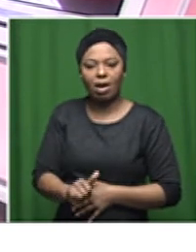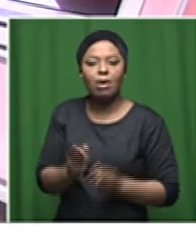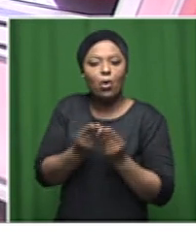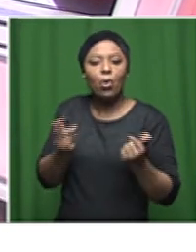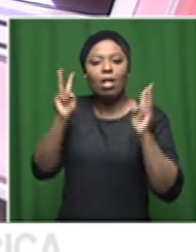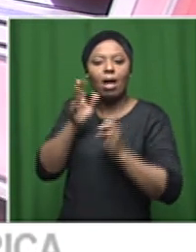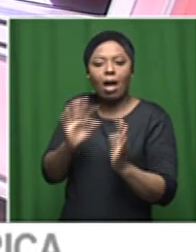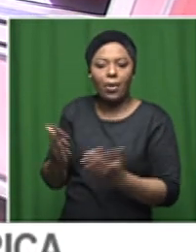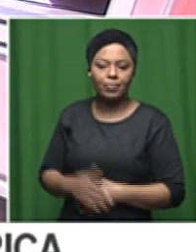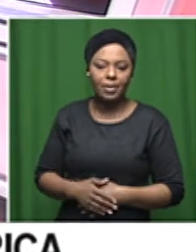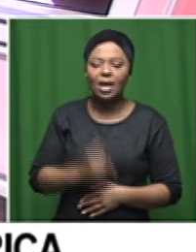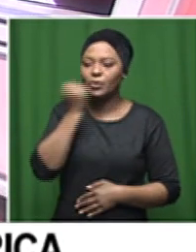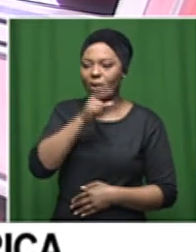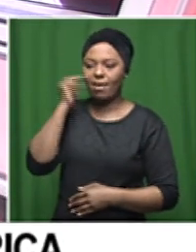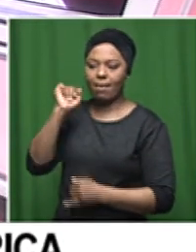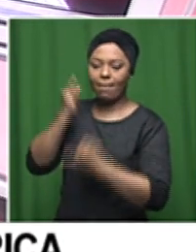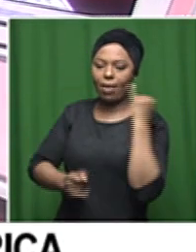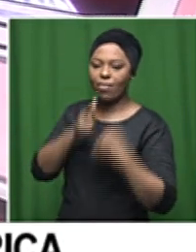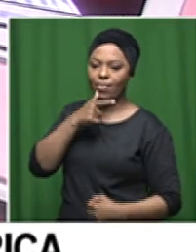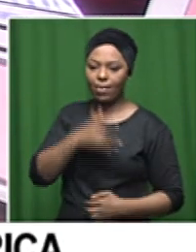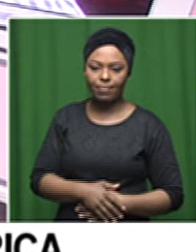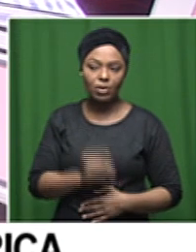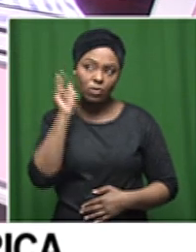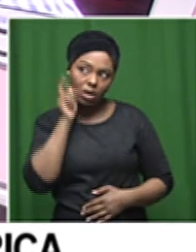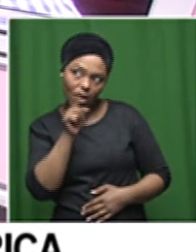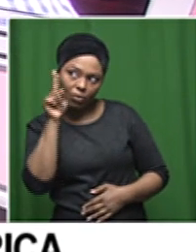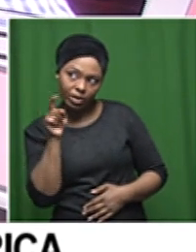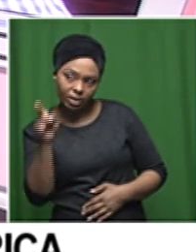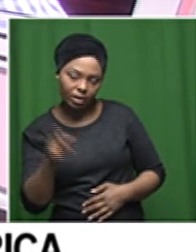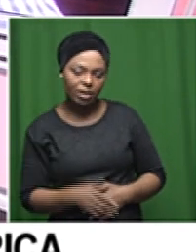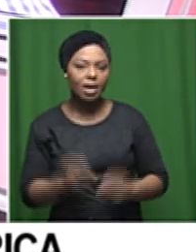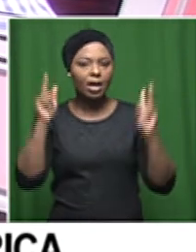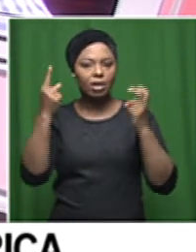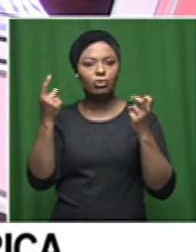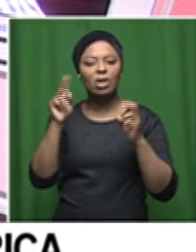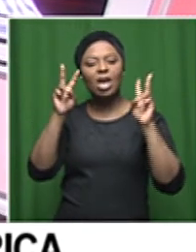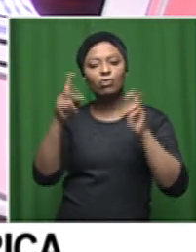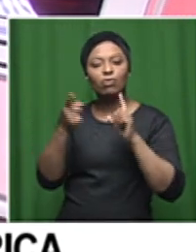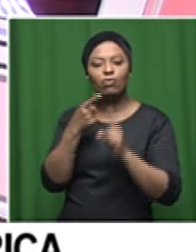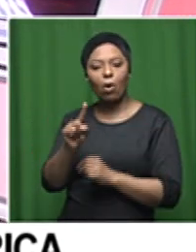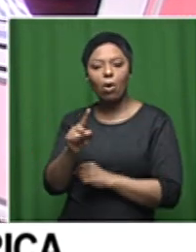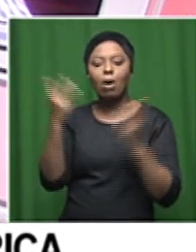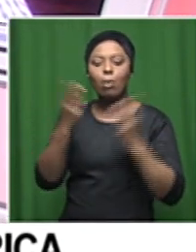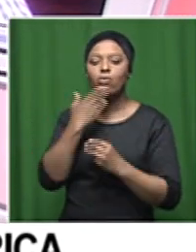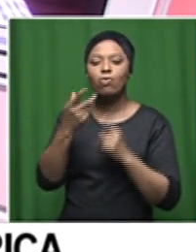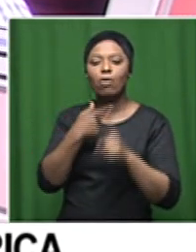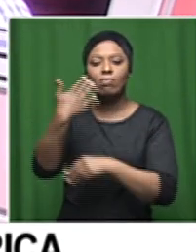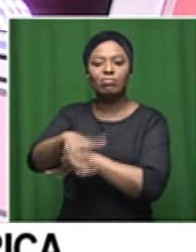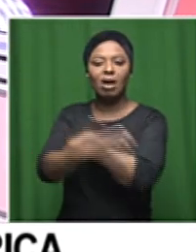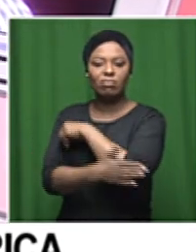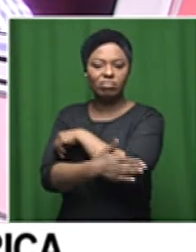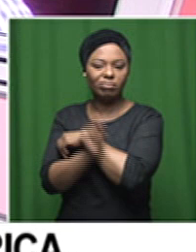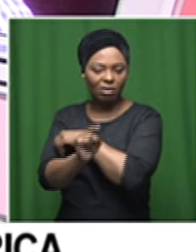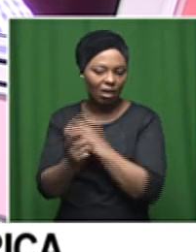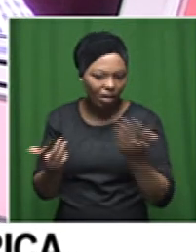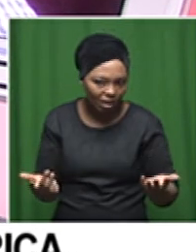question. Sorry for getting your name incorrect. All right, you've heard the question, Doc. The issue of refugees in the country, and I think what you've highlighted in answering the question